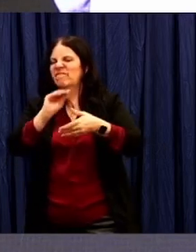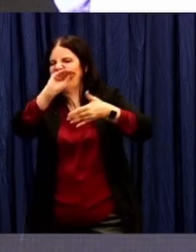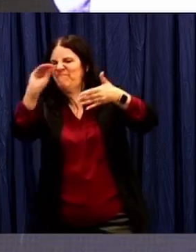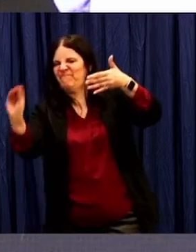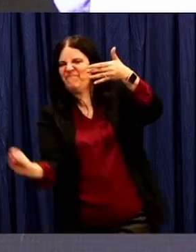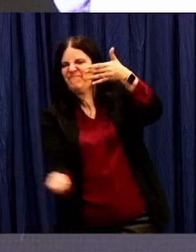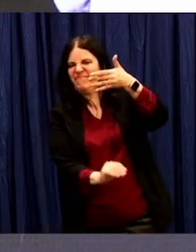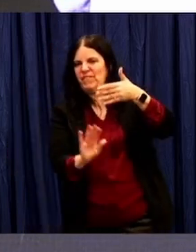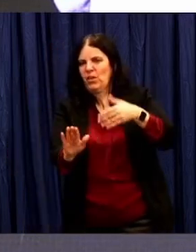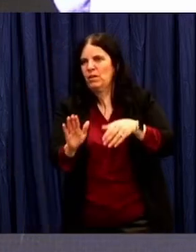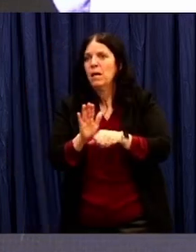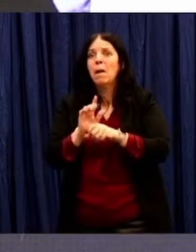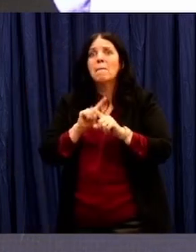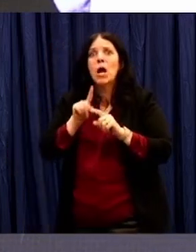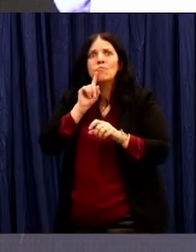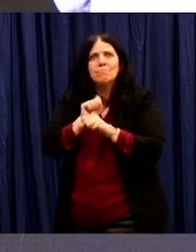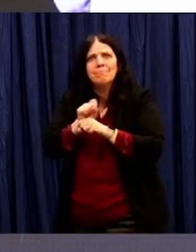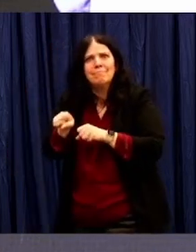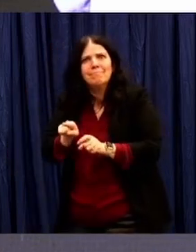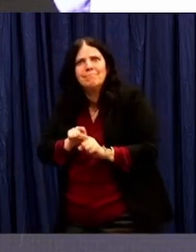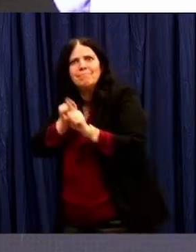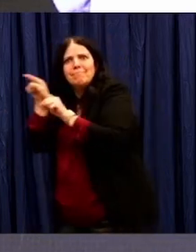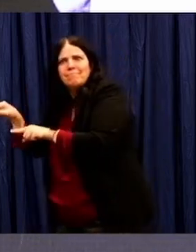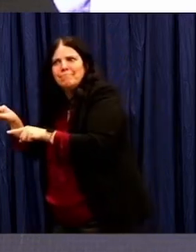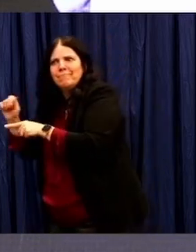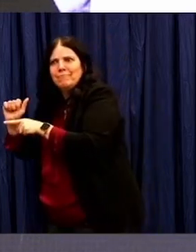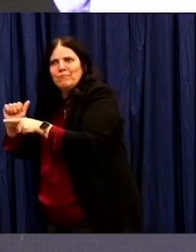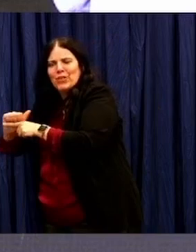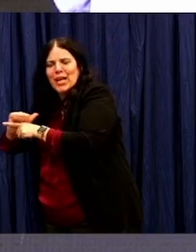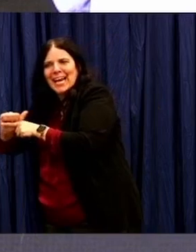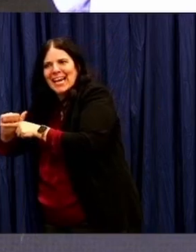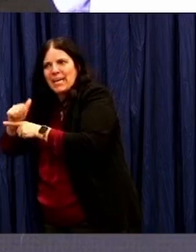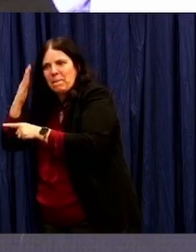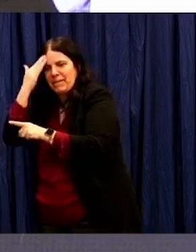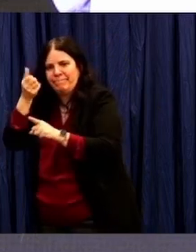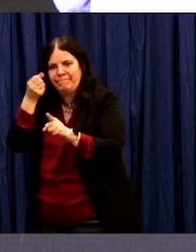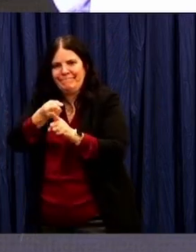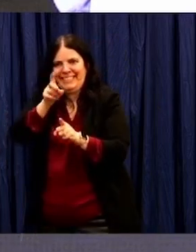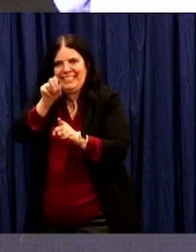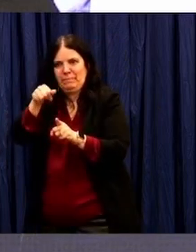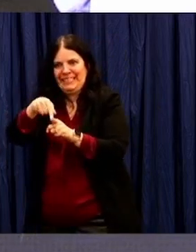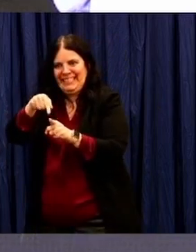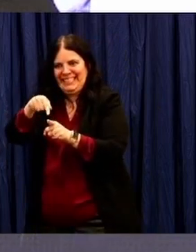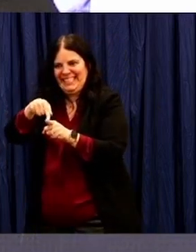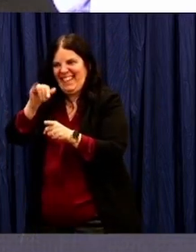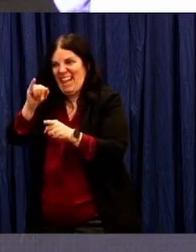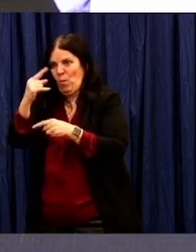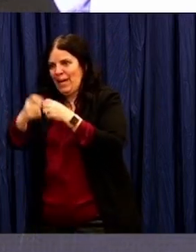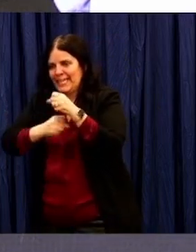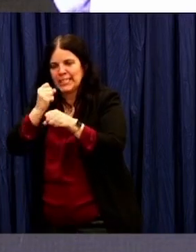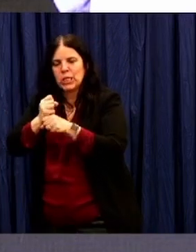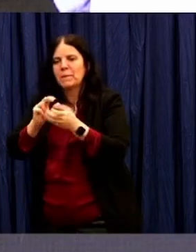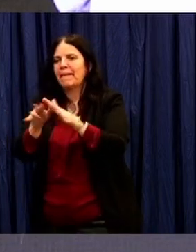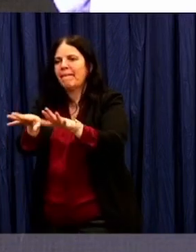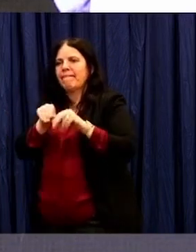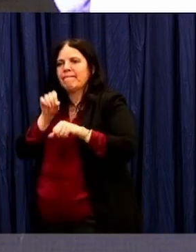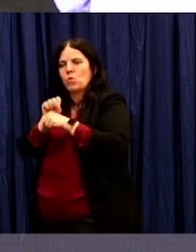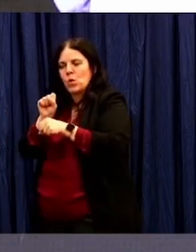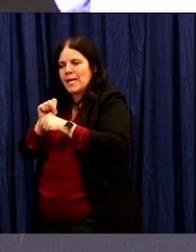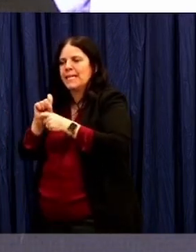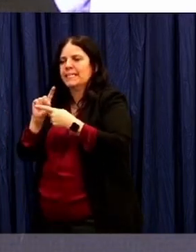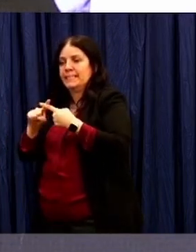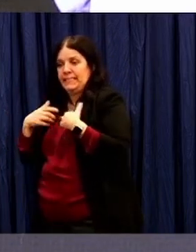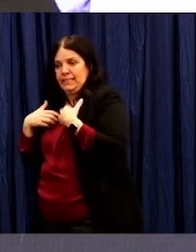it's not that they got fired for cause. It's not that they did anything wrong. It's that that was the acquisition of their disability, or that was the rehab for their disability